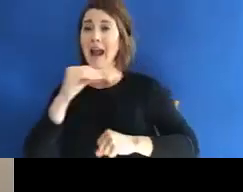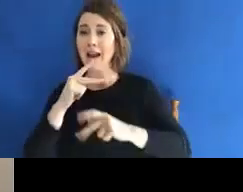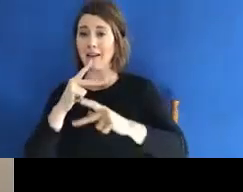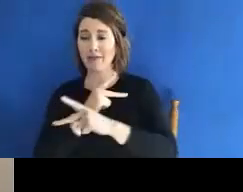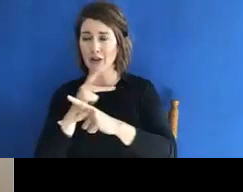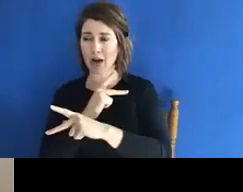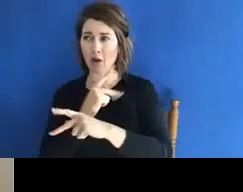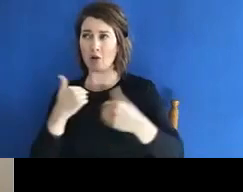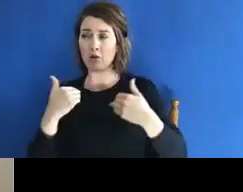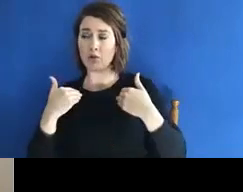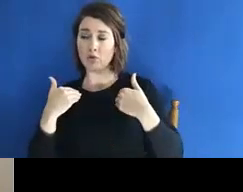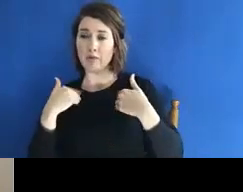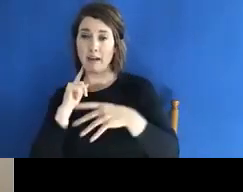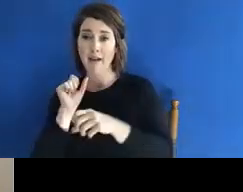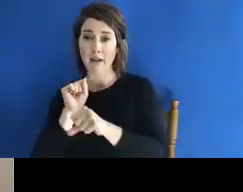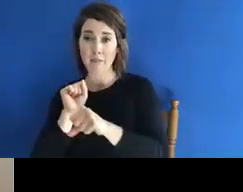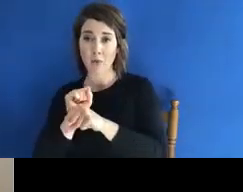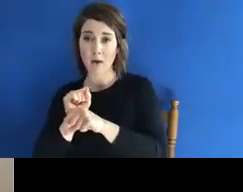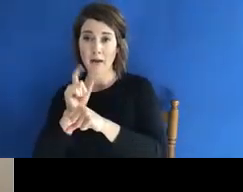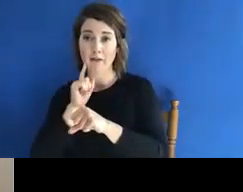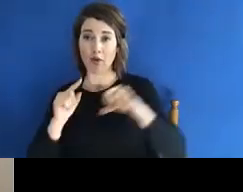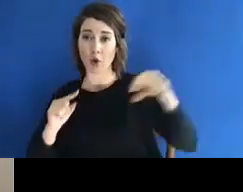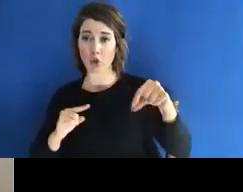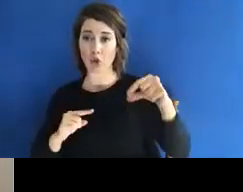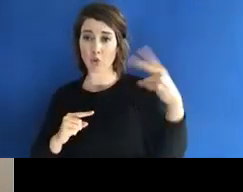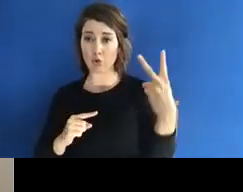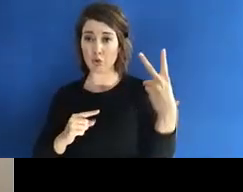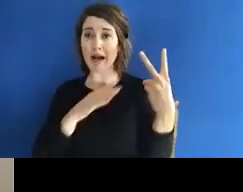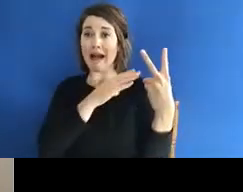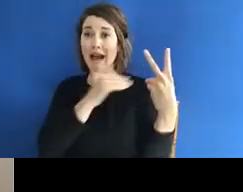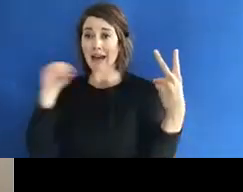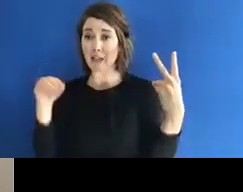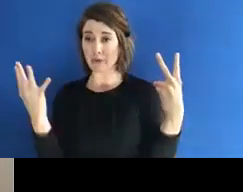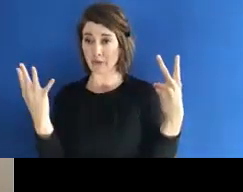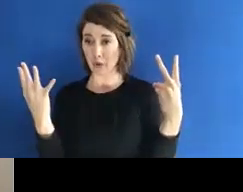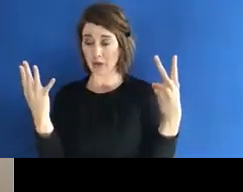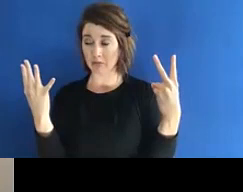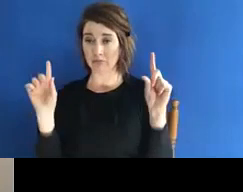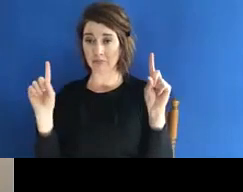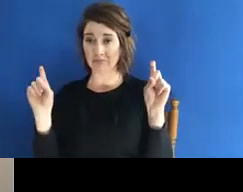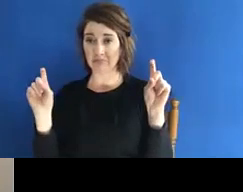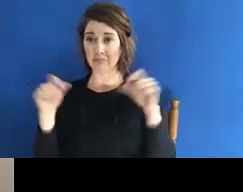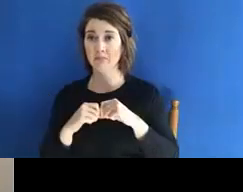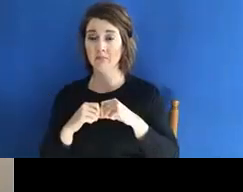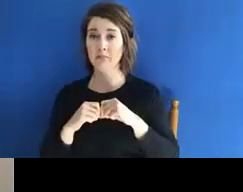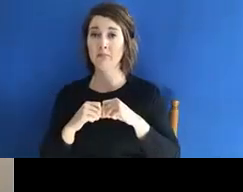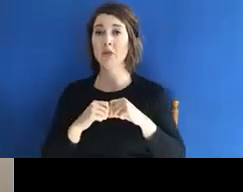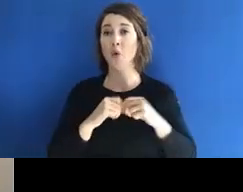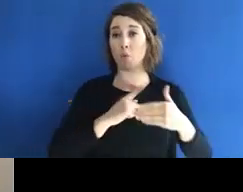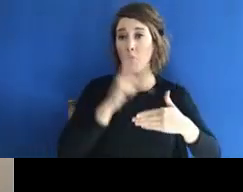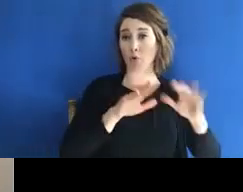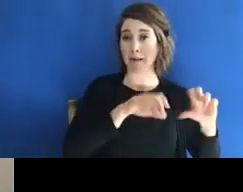in both the second quarter and the fourth quarter after they left the program. So for this